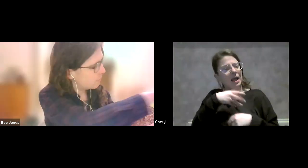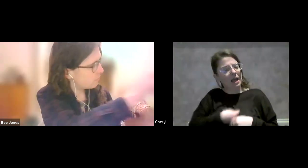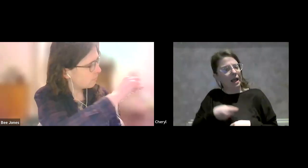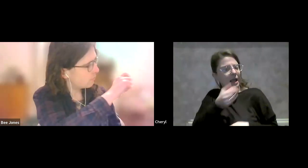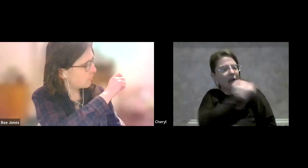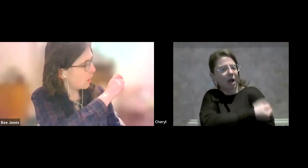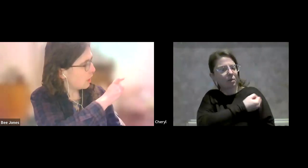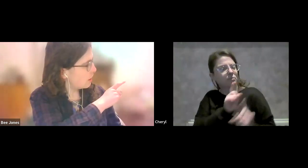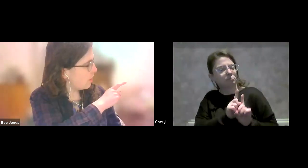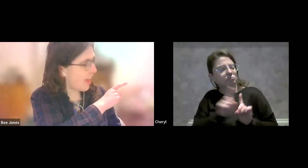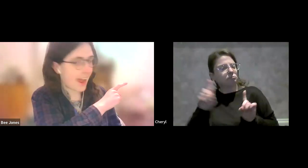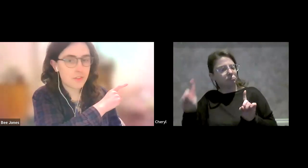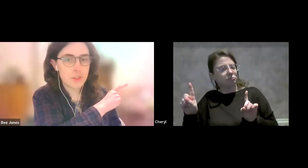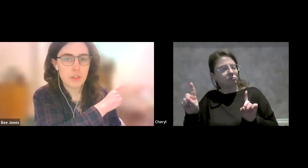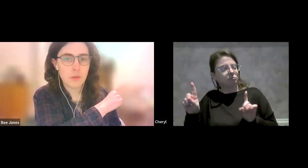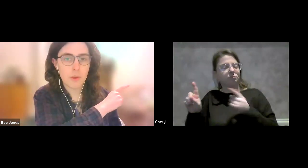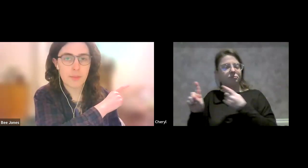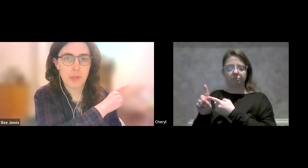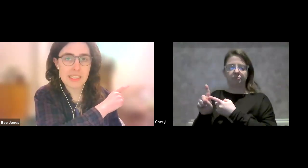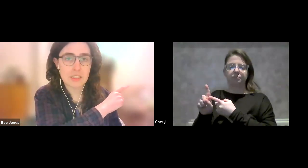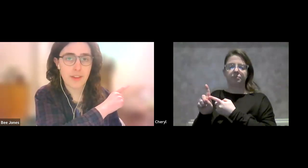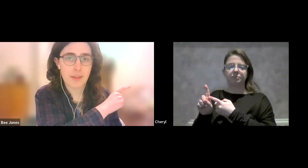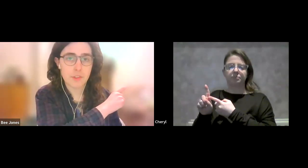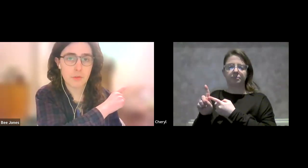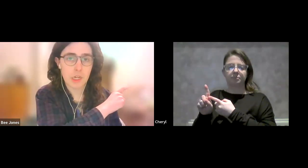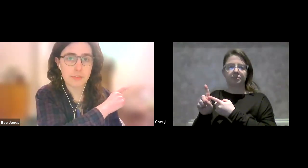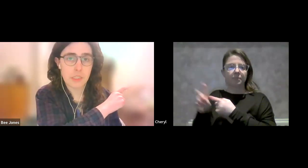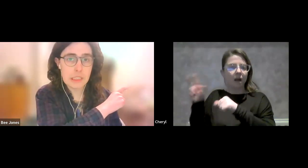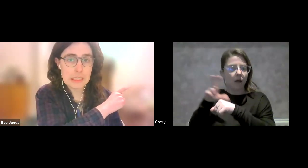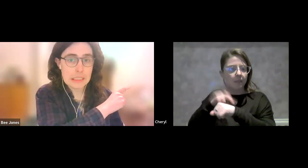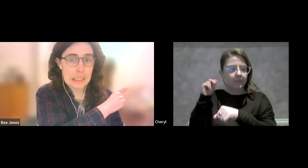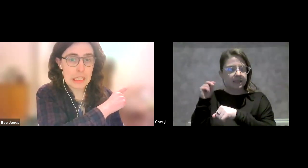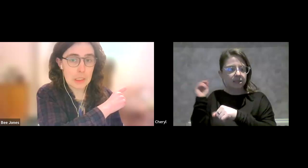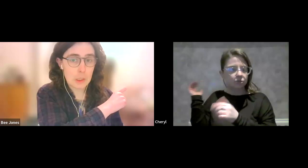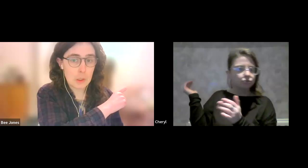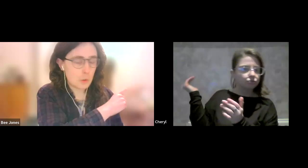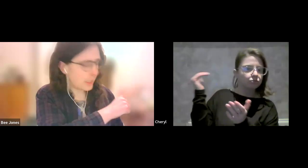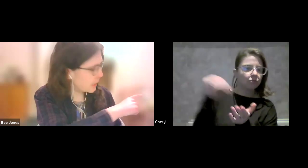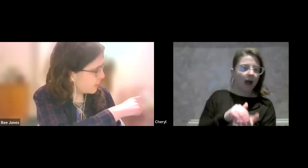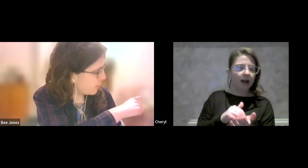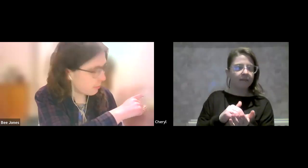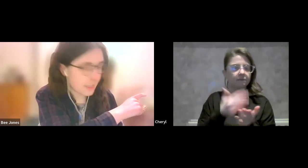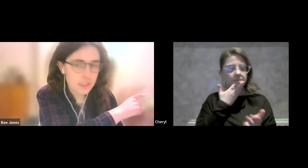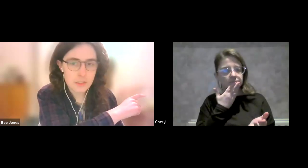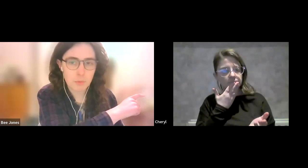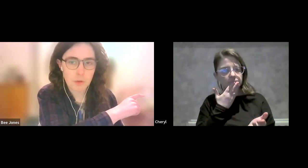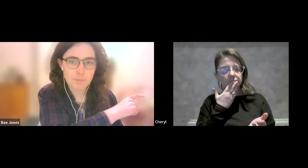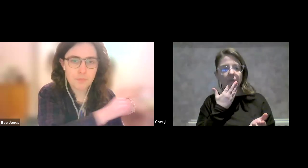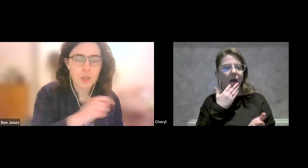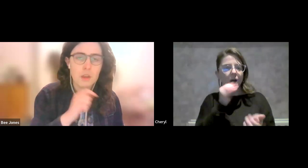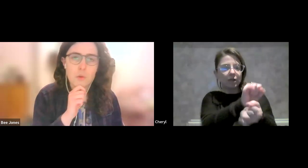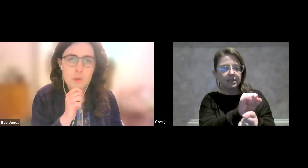That's when the police vans arrived. Uh-oh, they're arresting